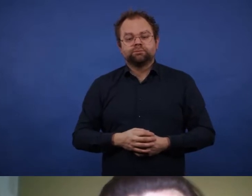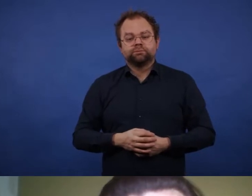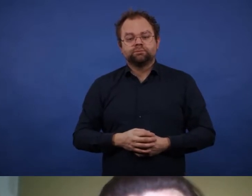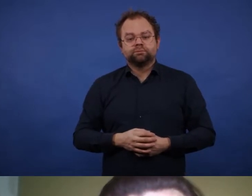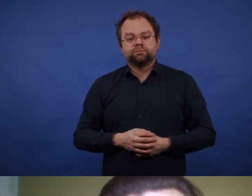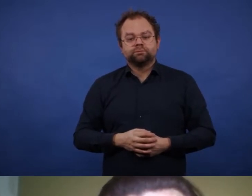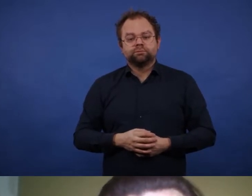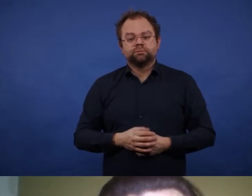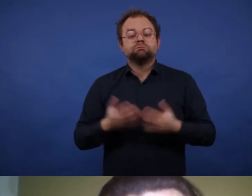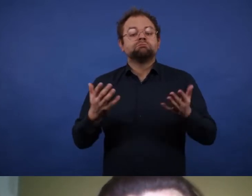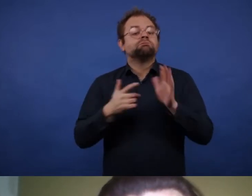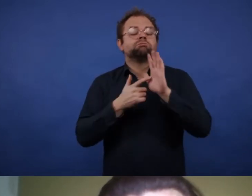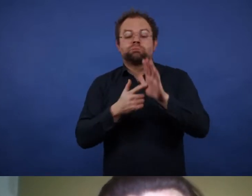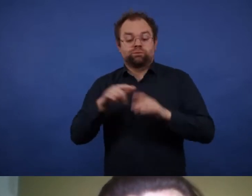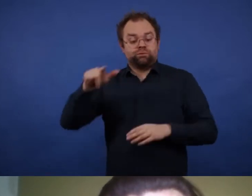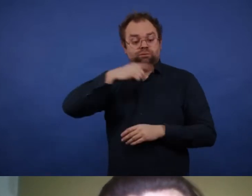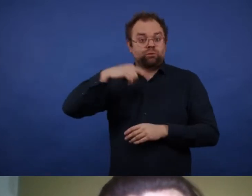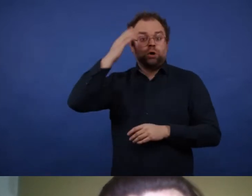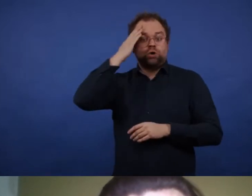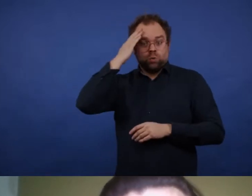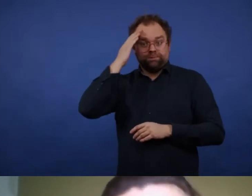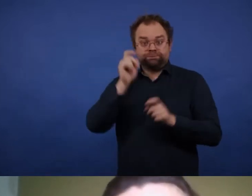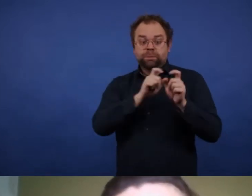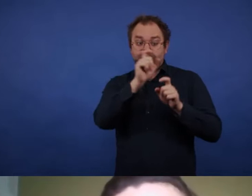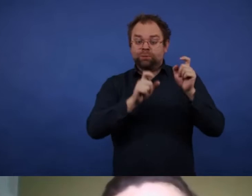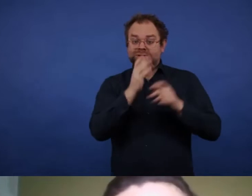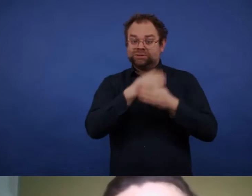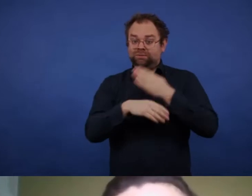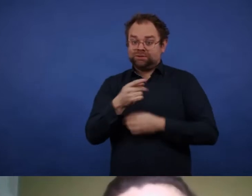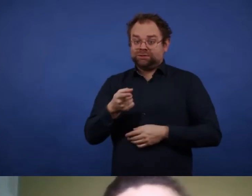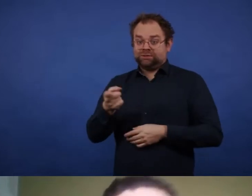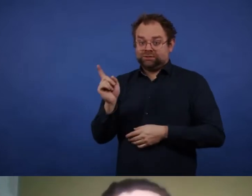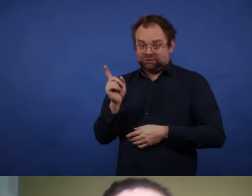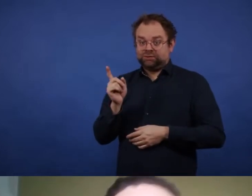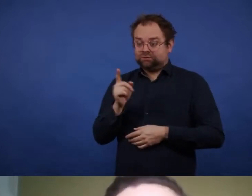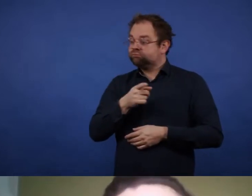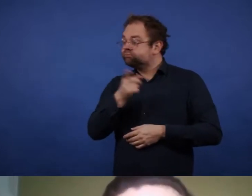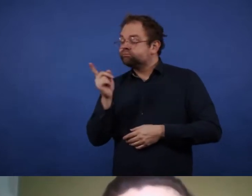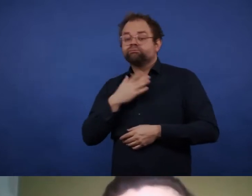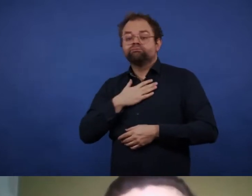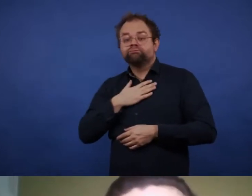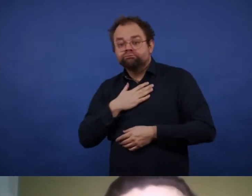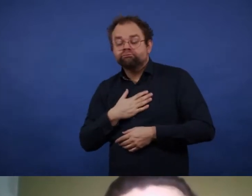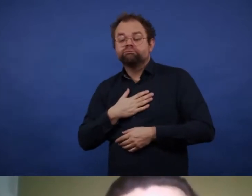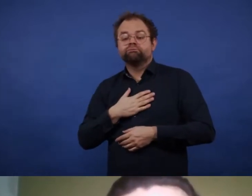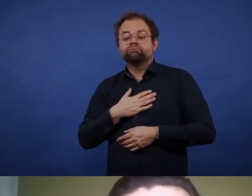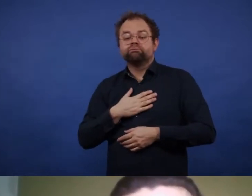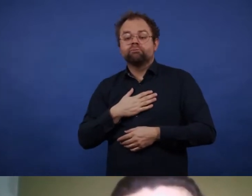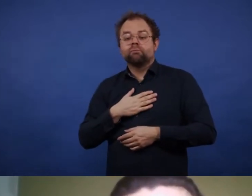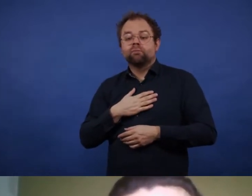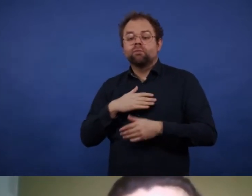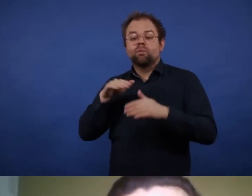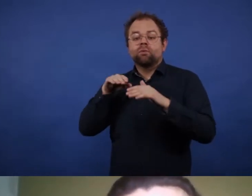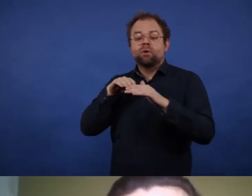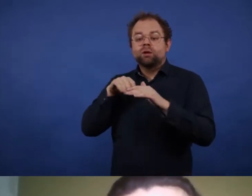disability have greater difficulty in accessing some of their own specific needs. For example, in having